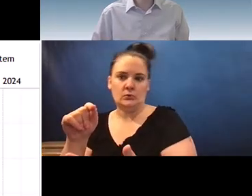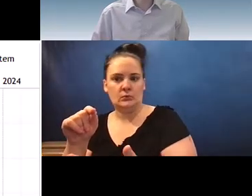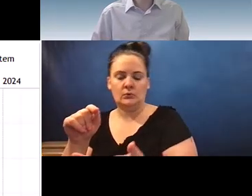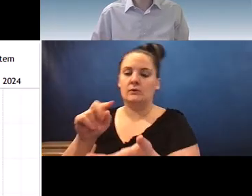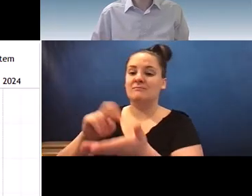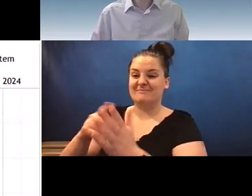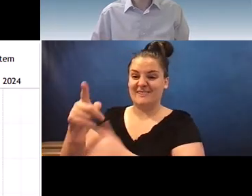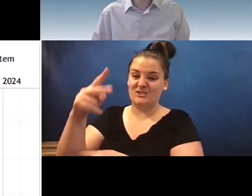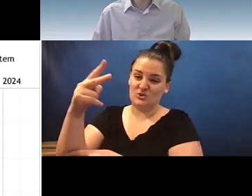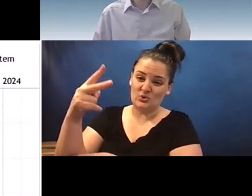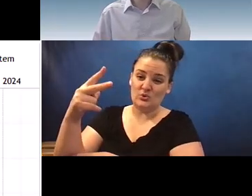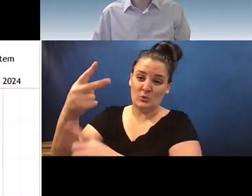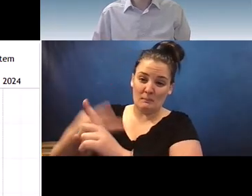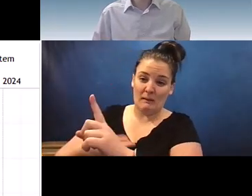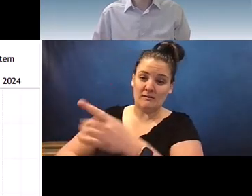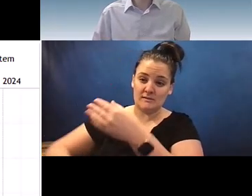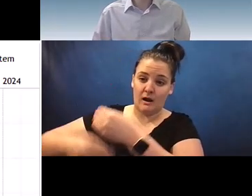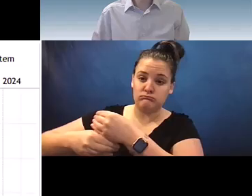additional liquidity.